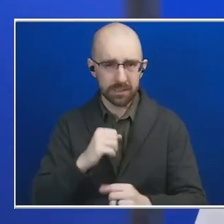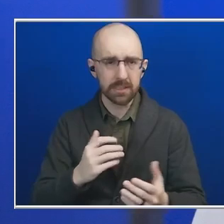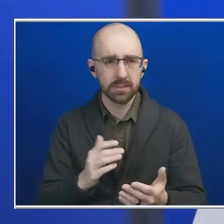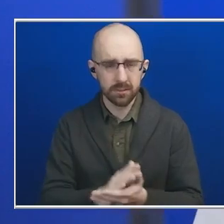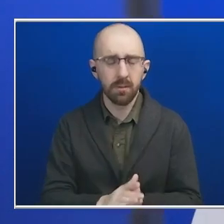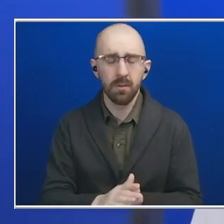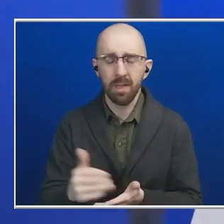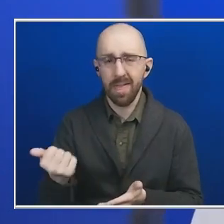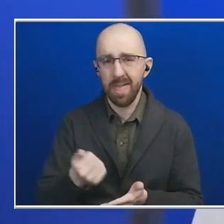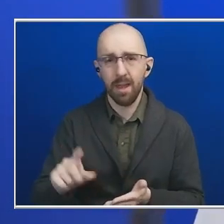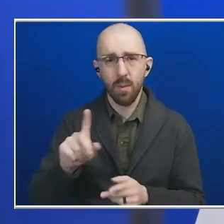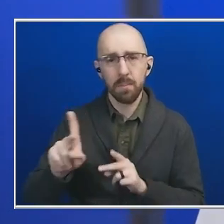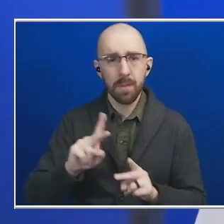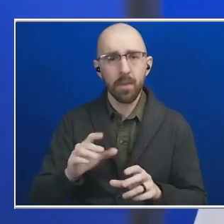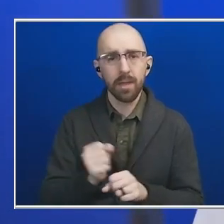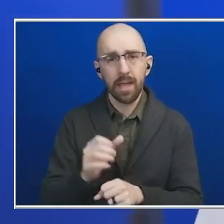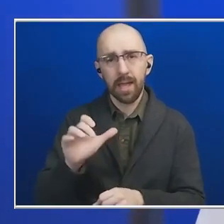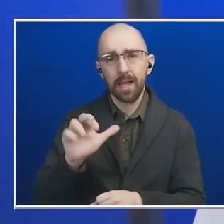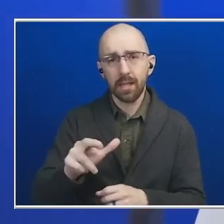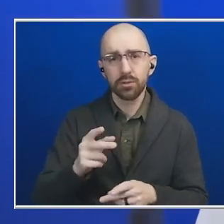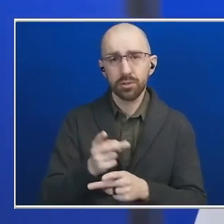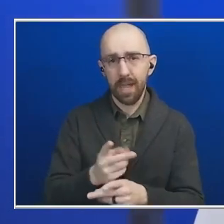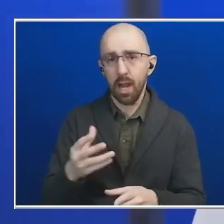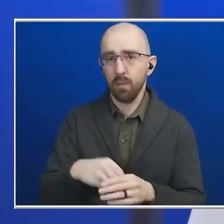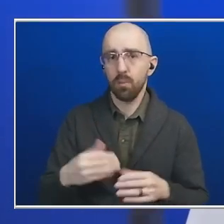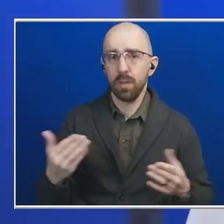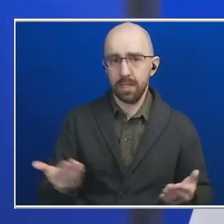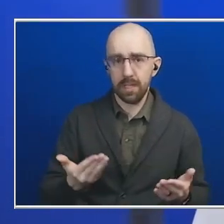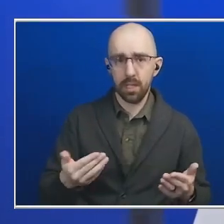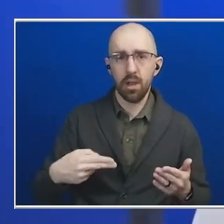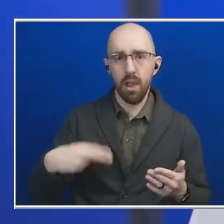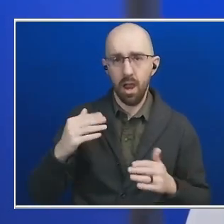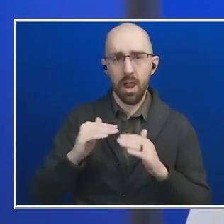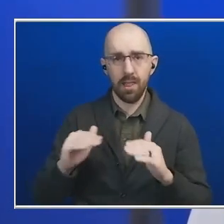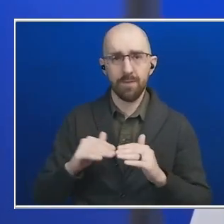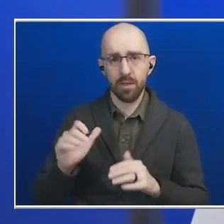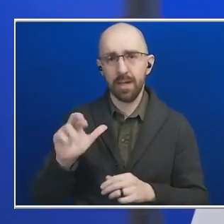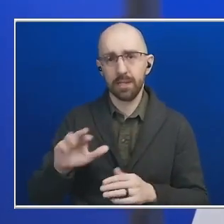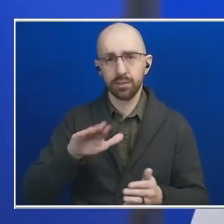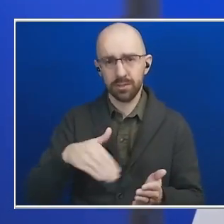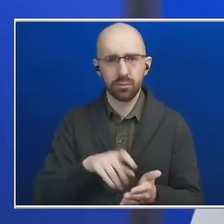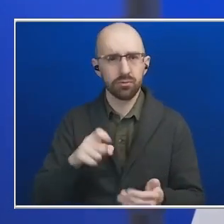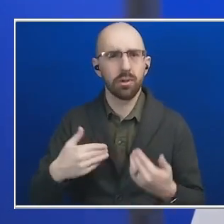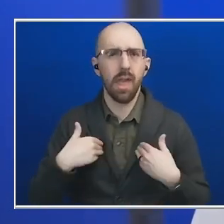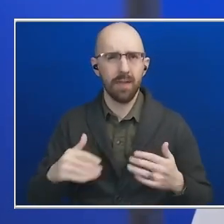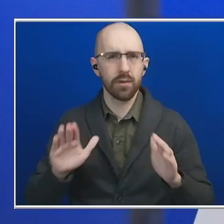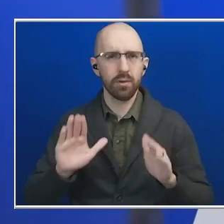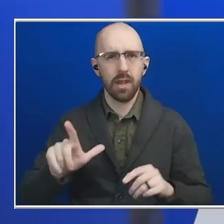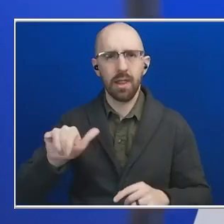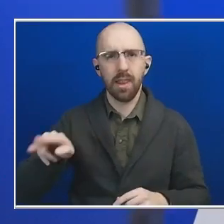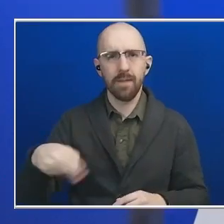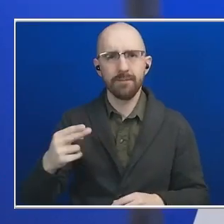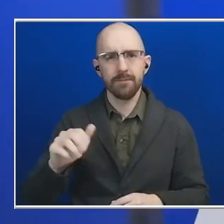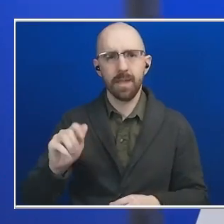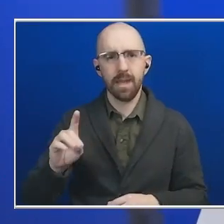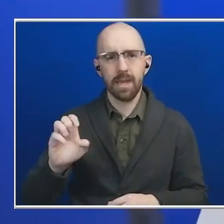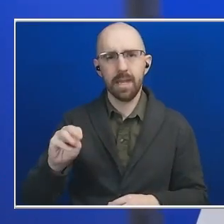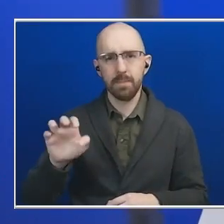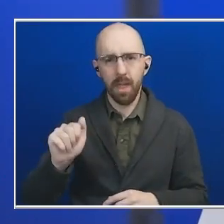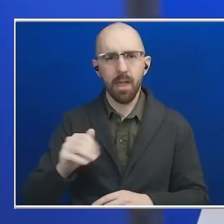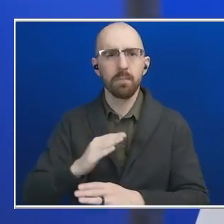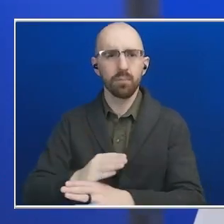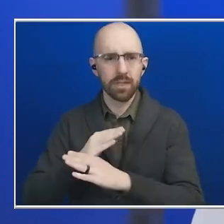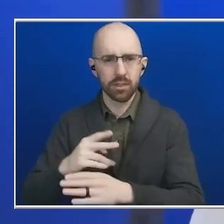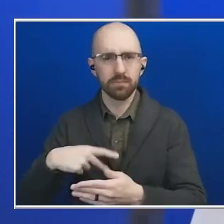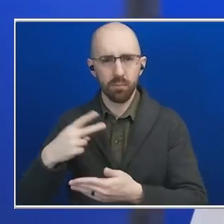get cancer care, including here, any high-level cancer center, should have a really great lymphedema prevention program. And so that's definitely something that we